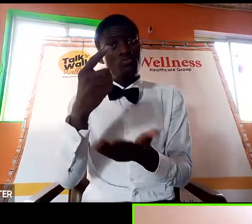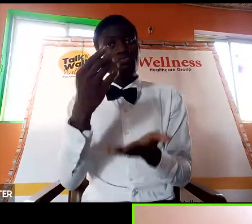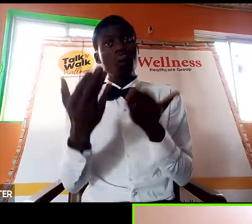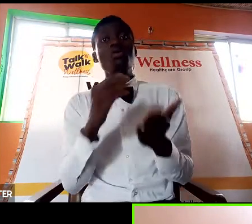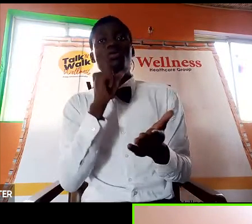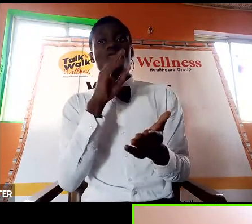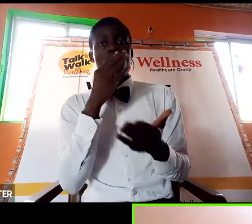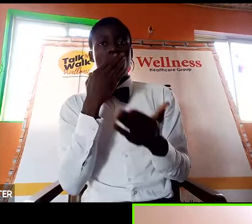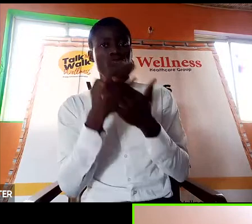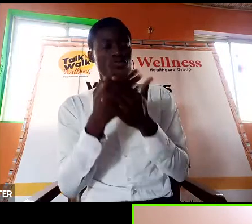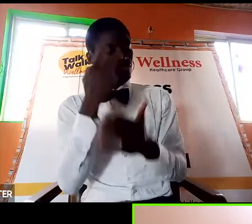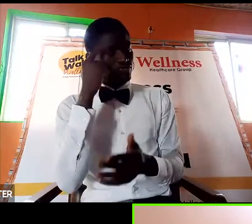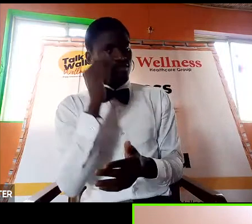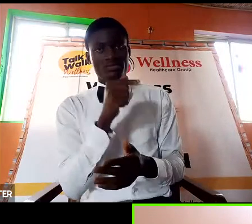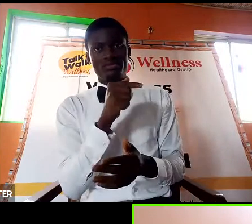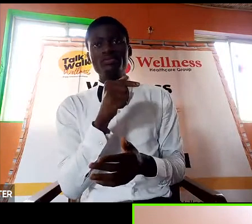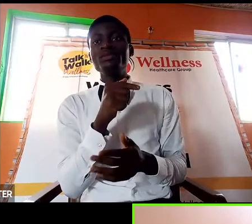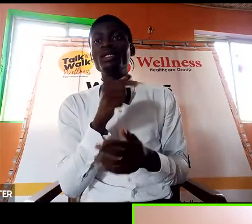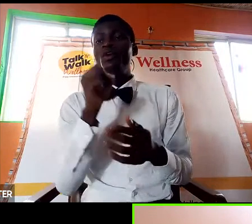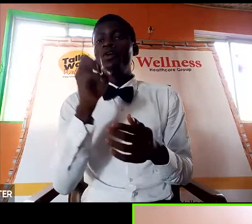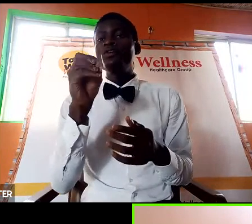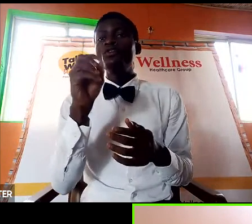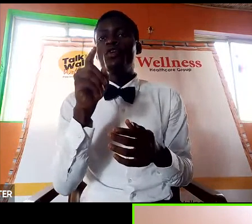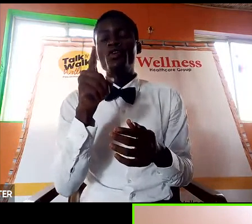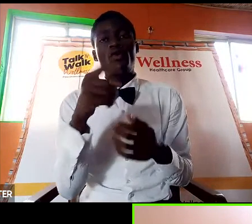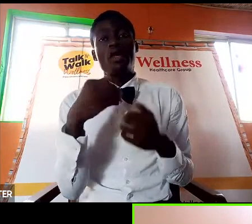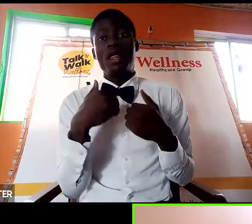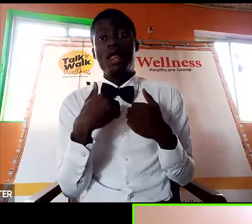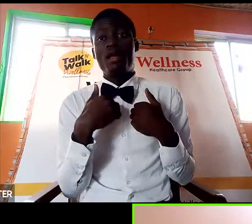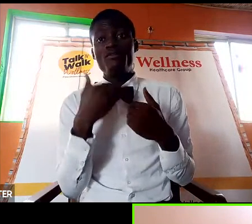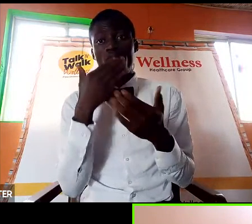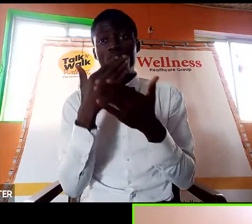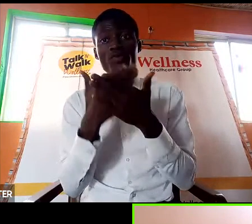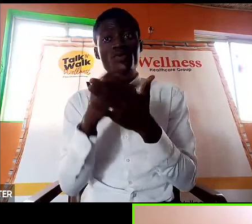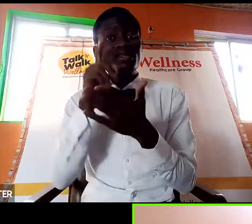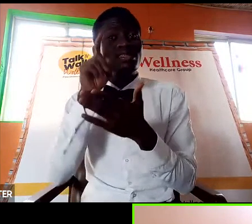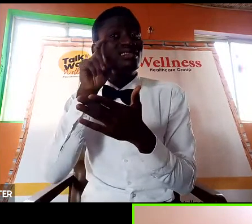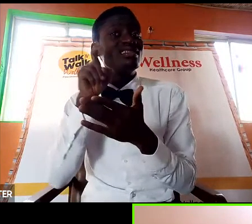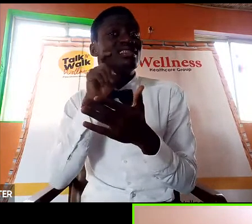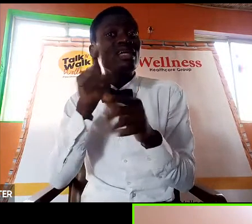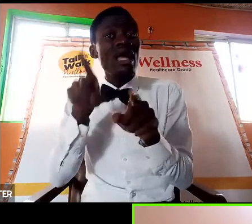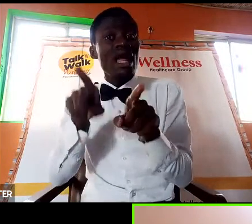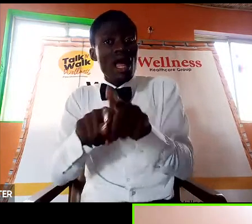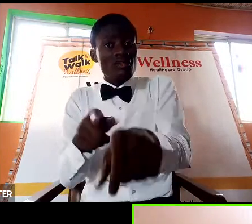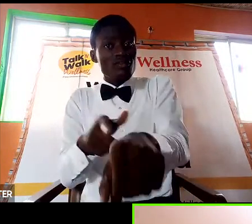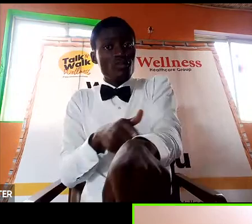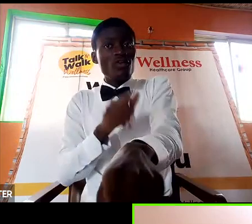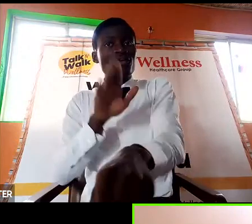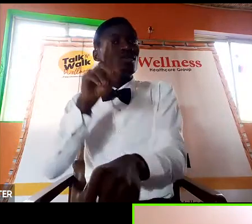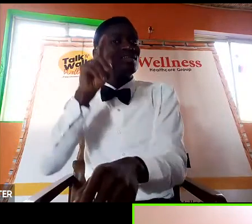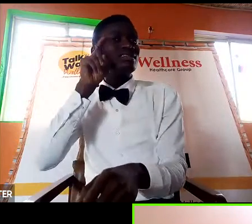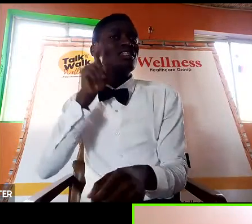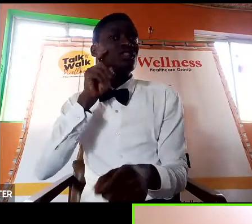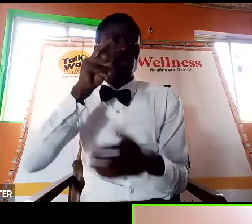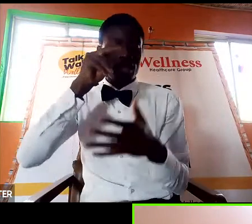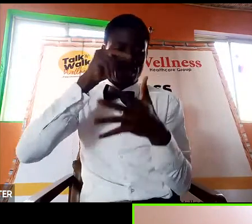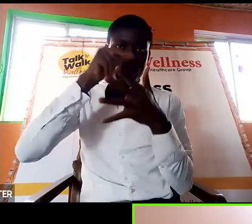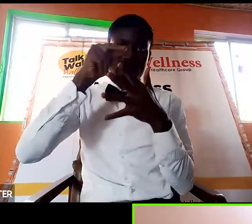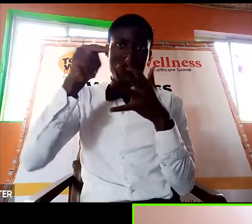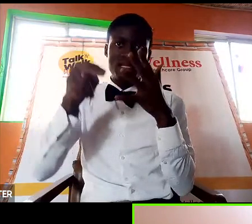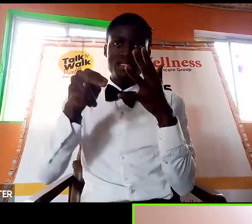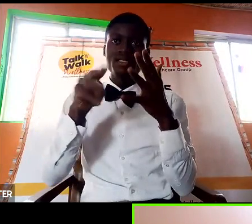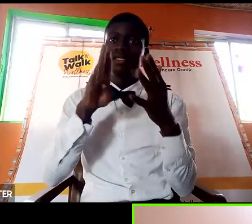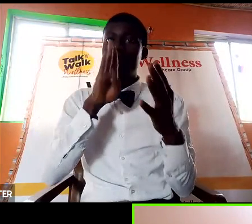So you have good sex as long as your sexual needs are being met during that act. It's as simple as